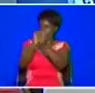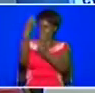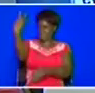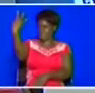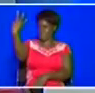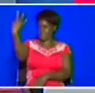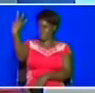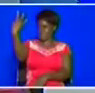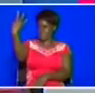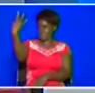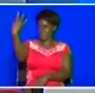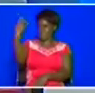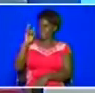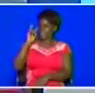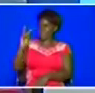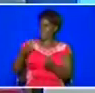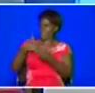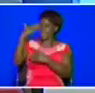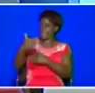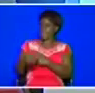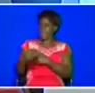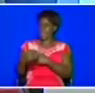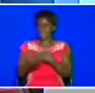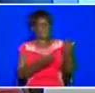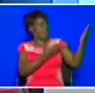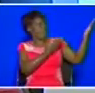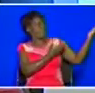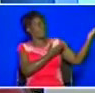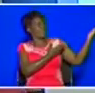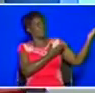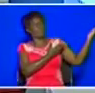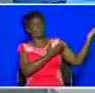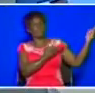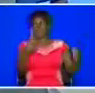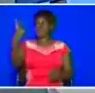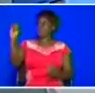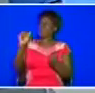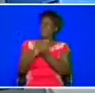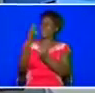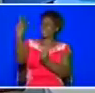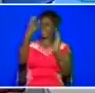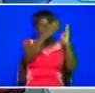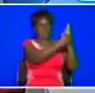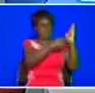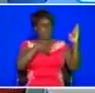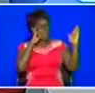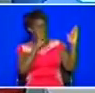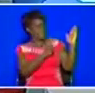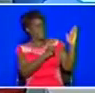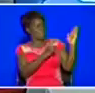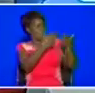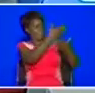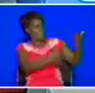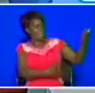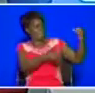which you will see on the next image that we're going to show you. In that 2013 manifesto, and I checked, I believe it's page